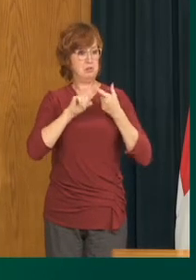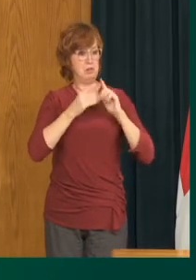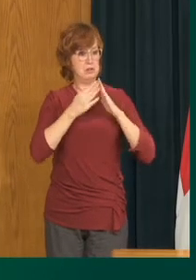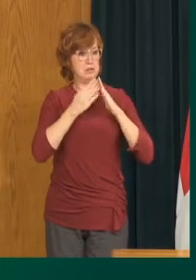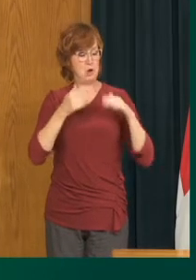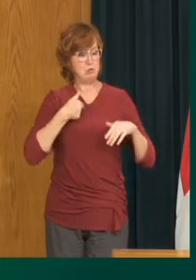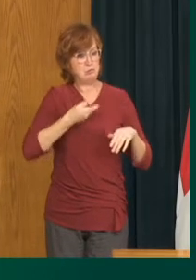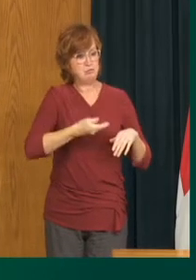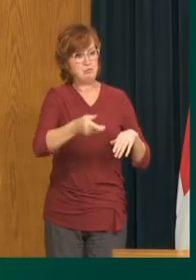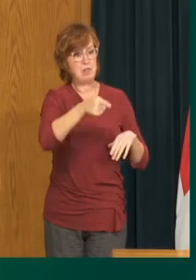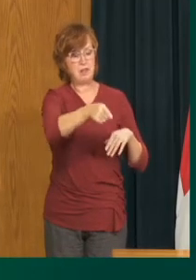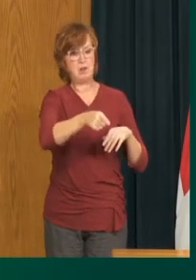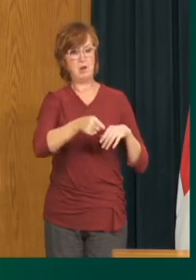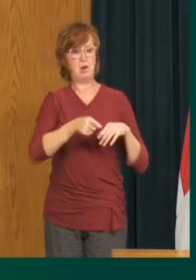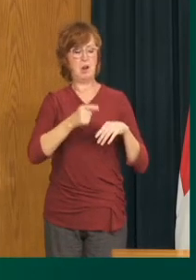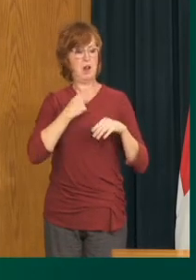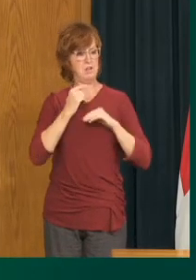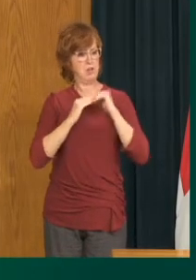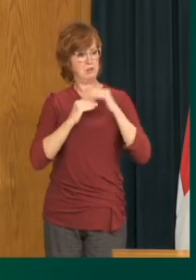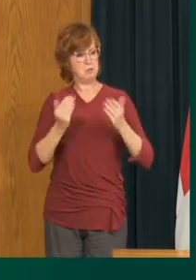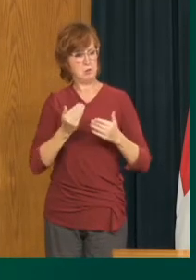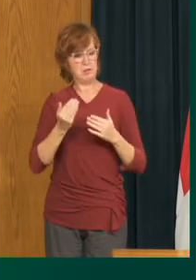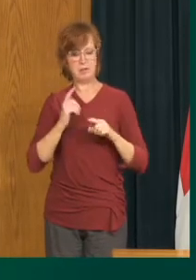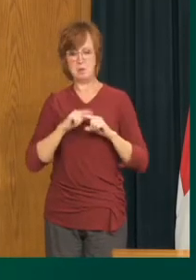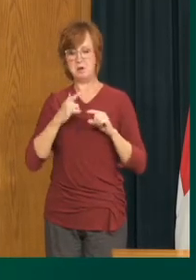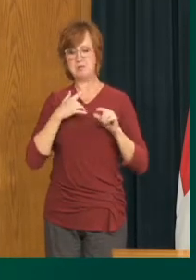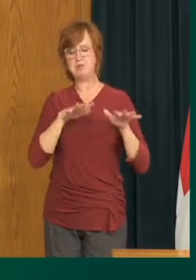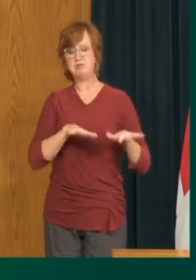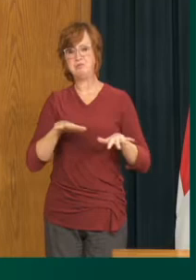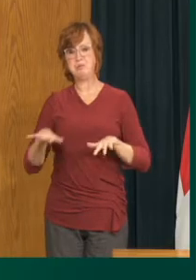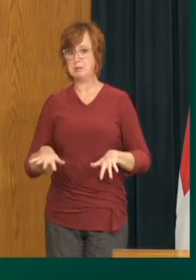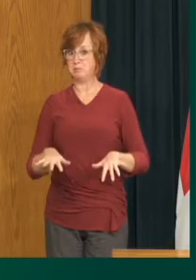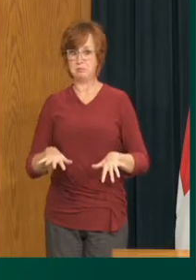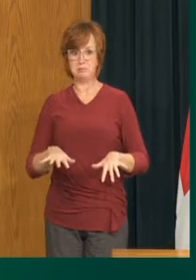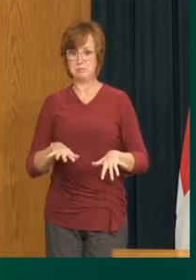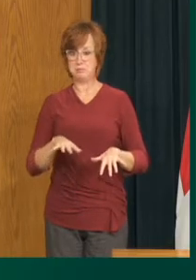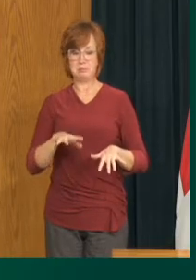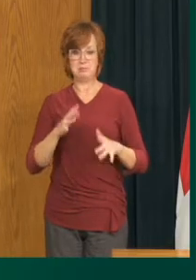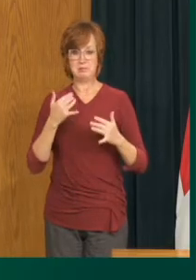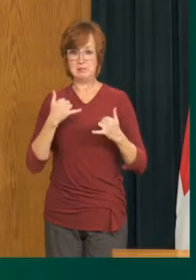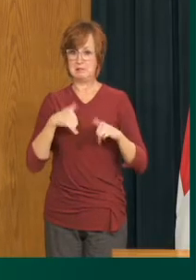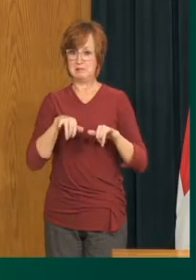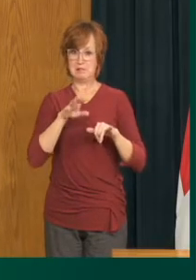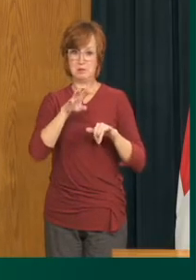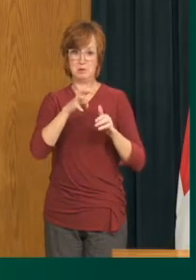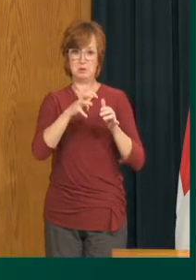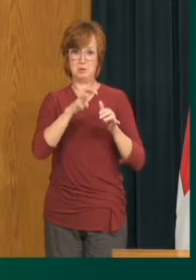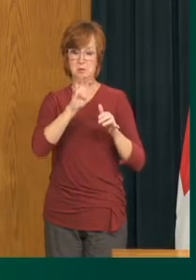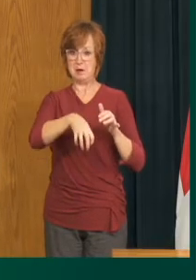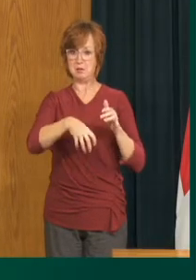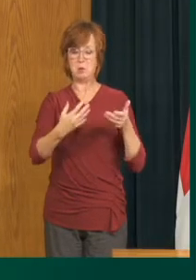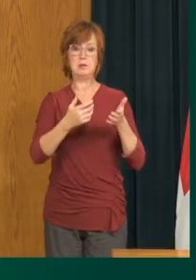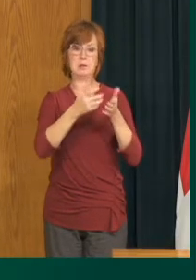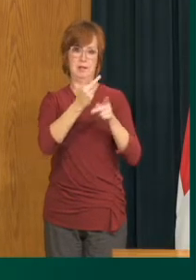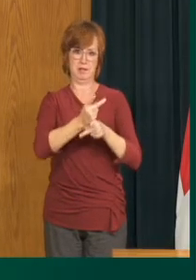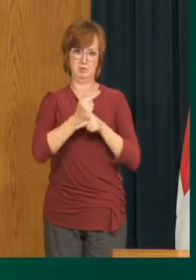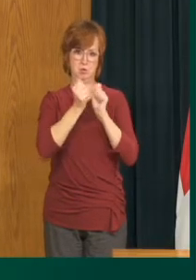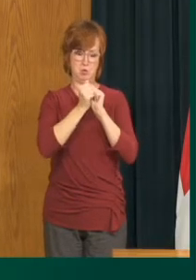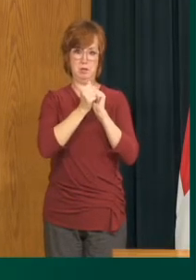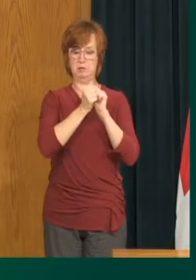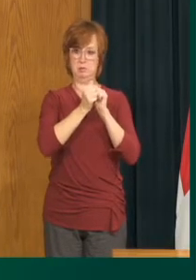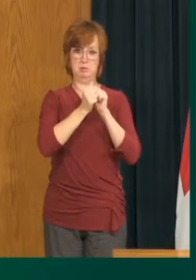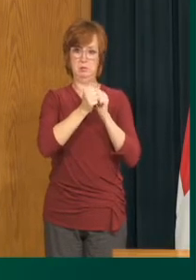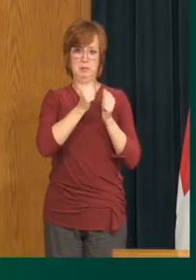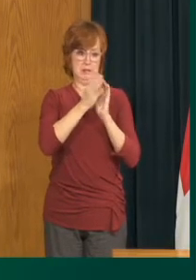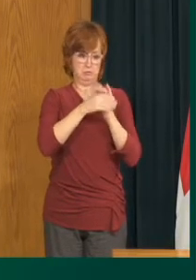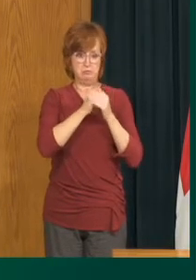place where we feel comfortable, but those are some of the places that we need to be particularly careful. Most of the large spreader events that we